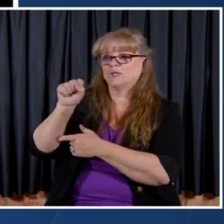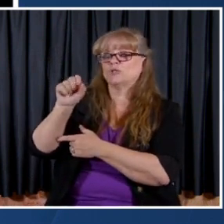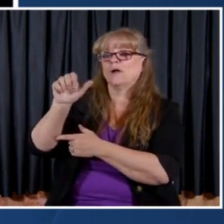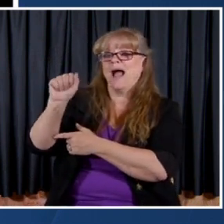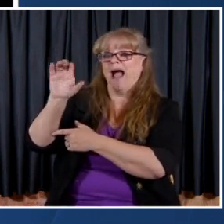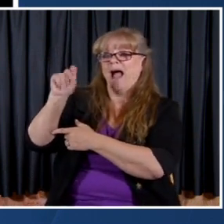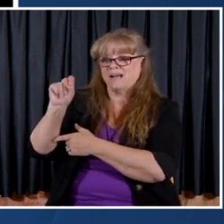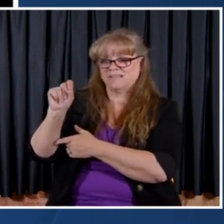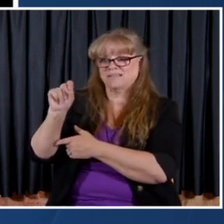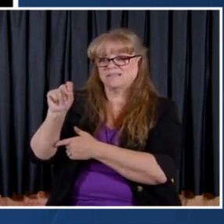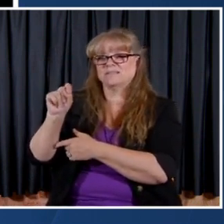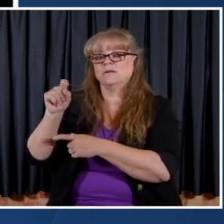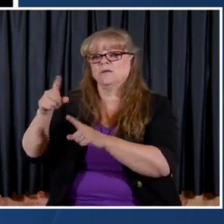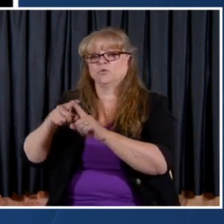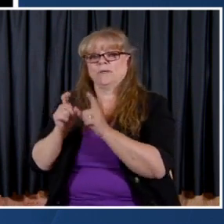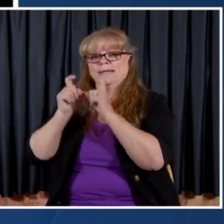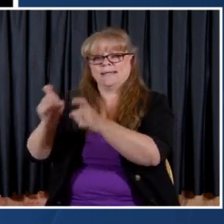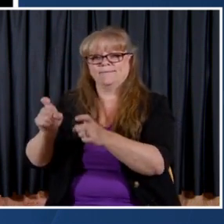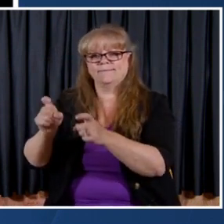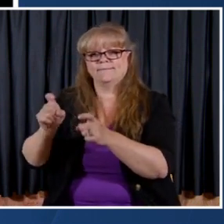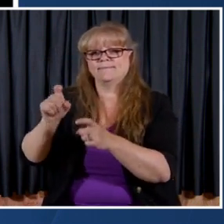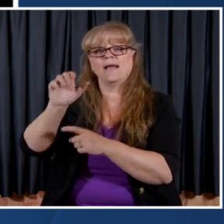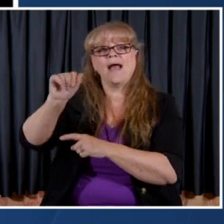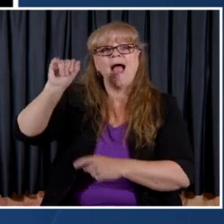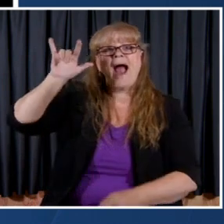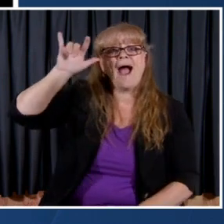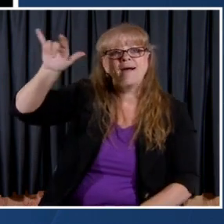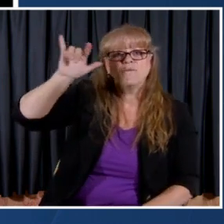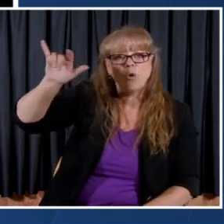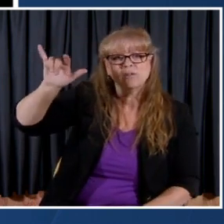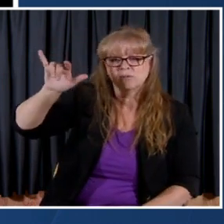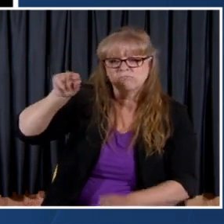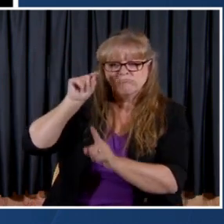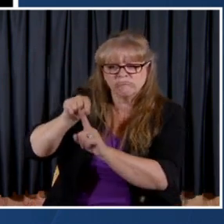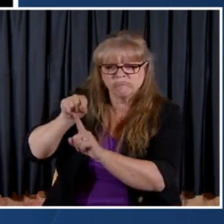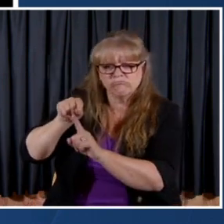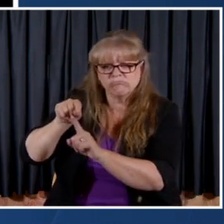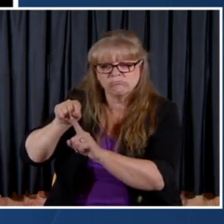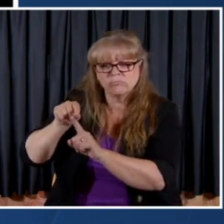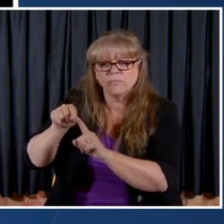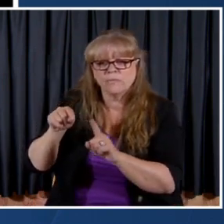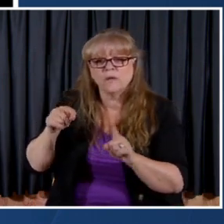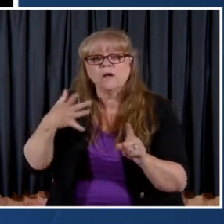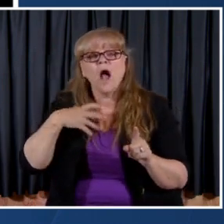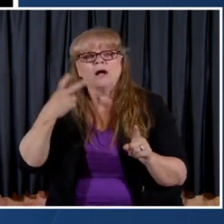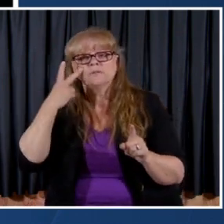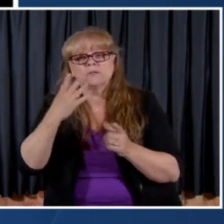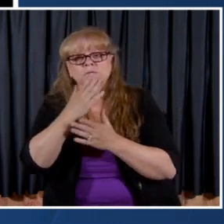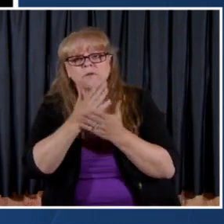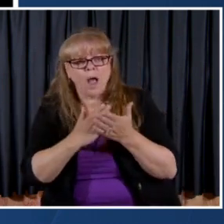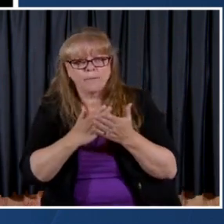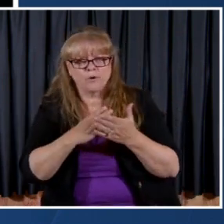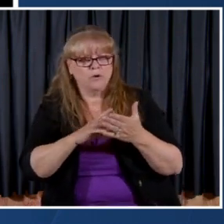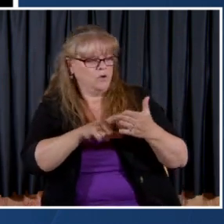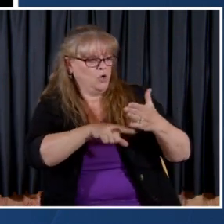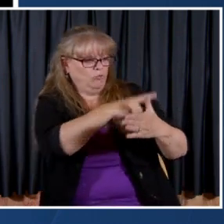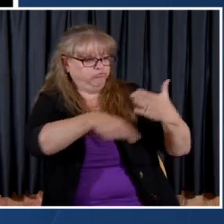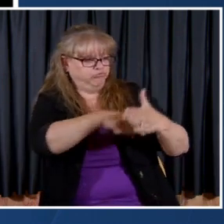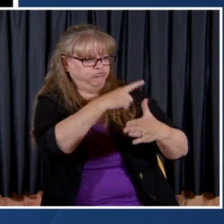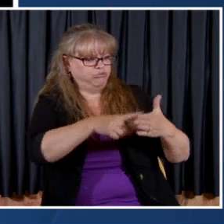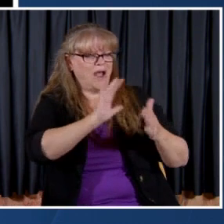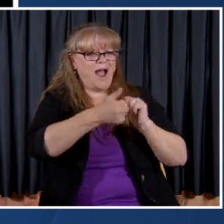There was criticism over the funding formula that was used. Very small airports such as Hayden and Gunnison got like $18